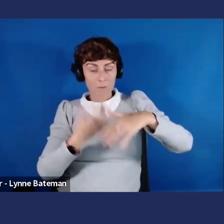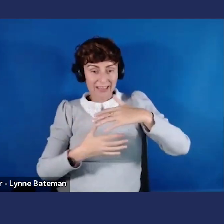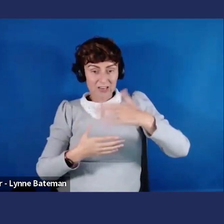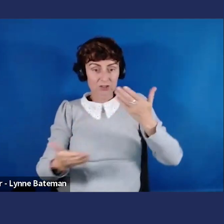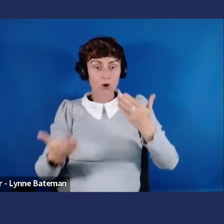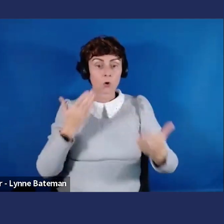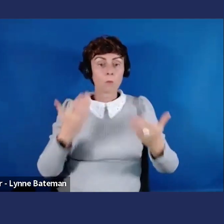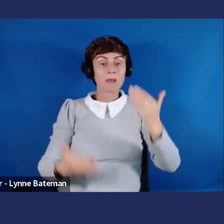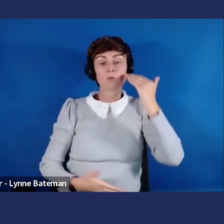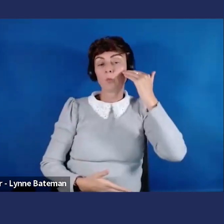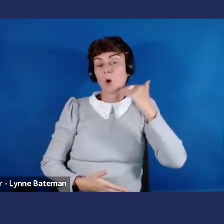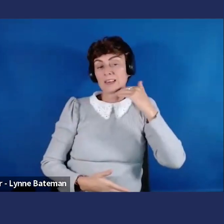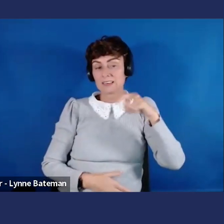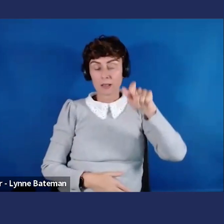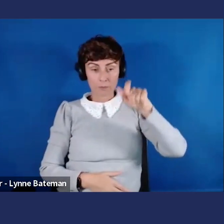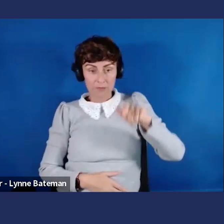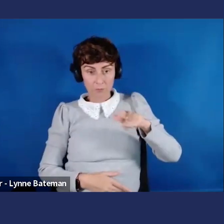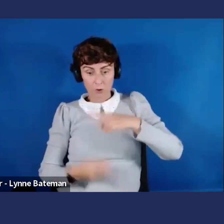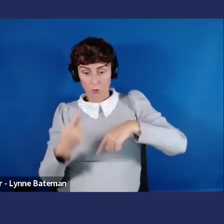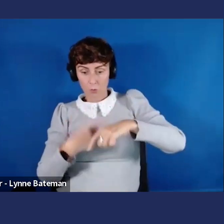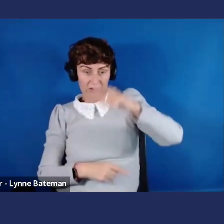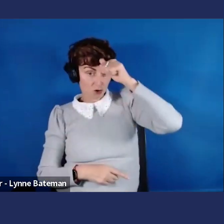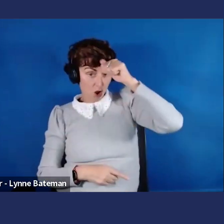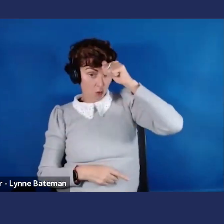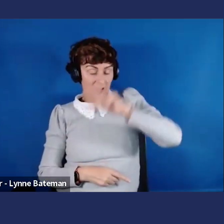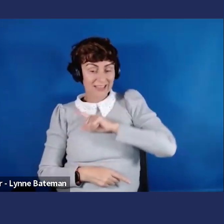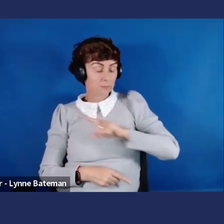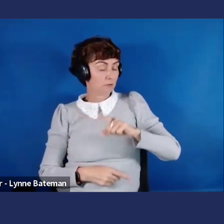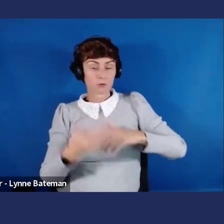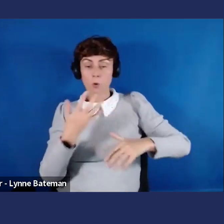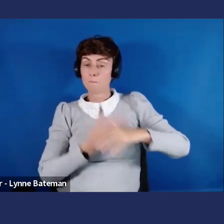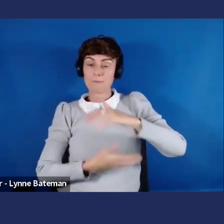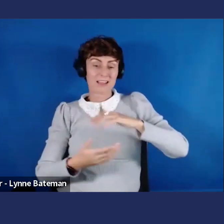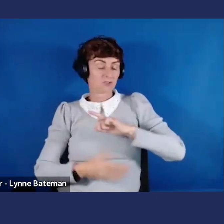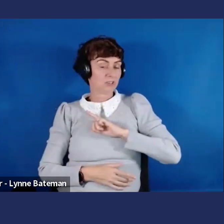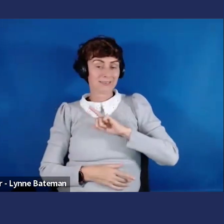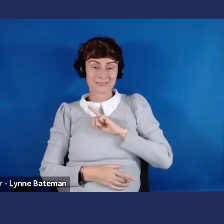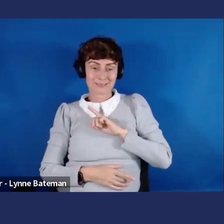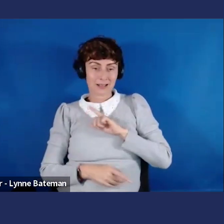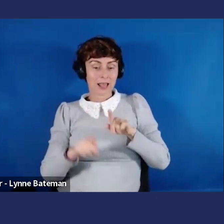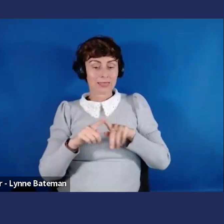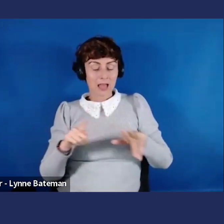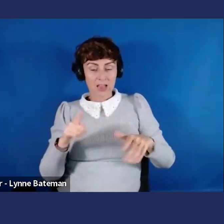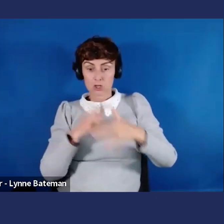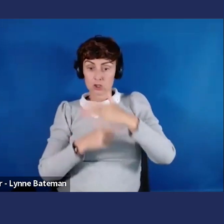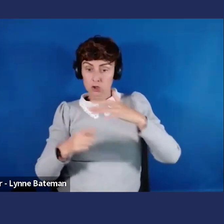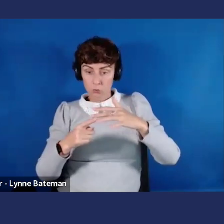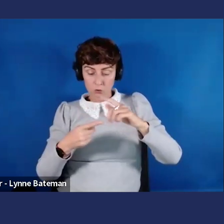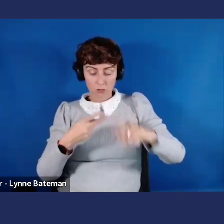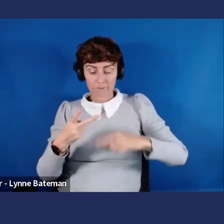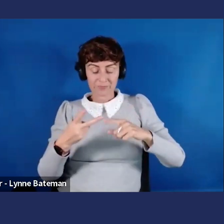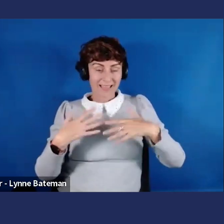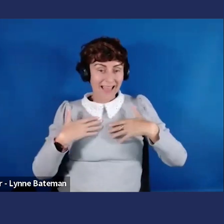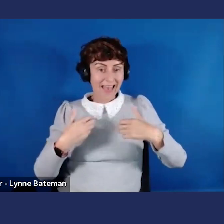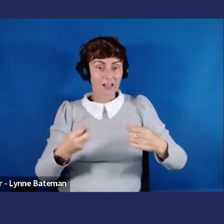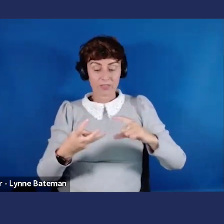people, but we know that the reasons are rooted in complex social determinants of health, thinking about structural racism and